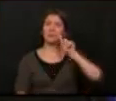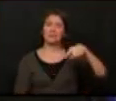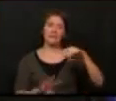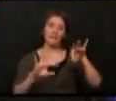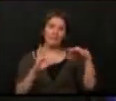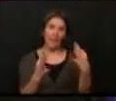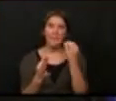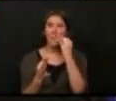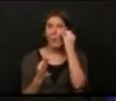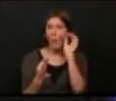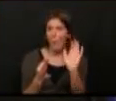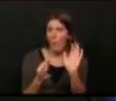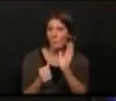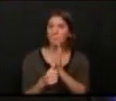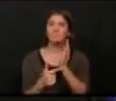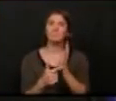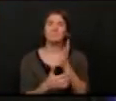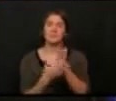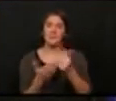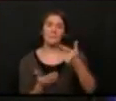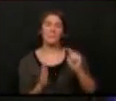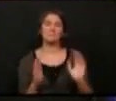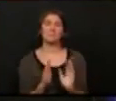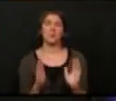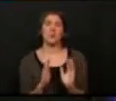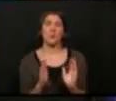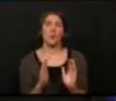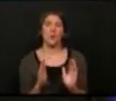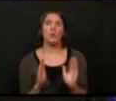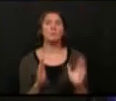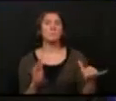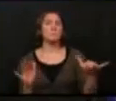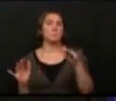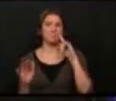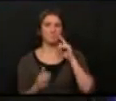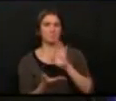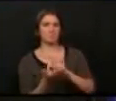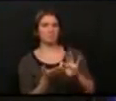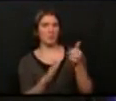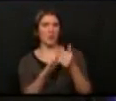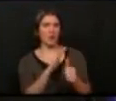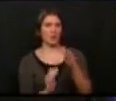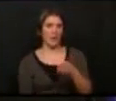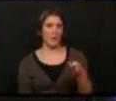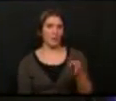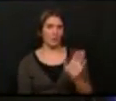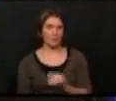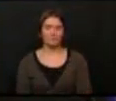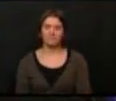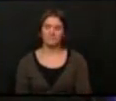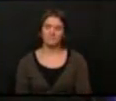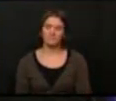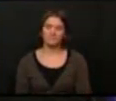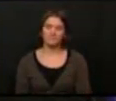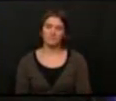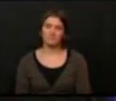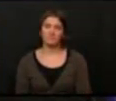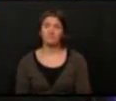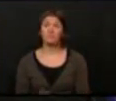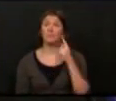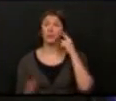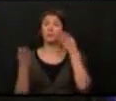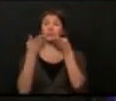residences and to some of the smaller multifamily residents. In terms of the overall budget